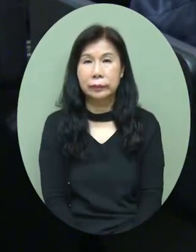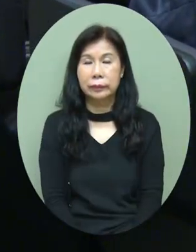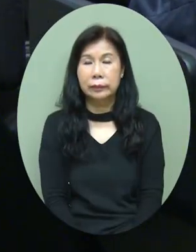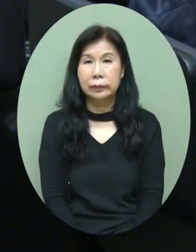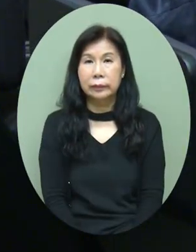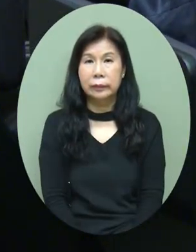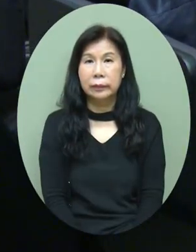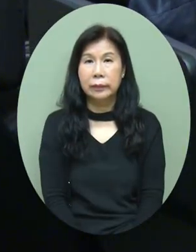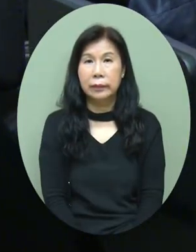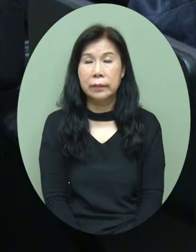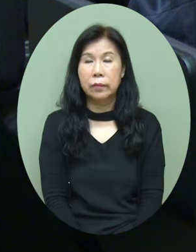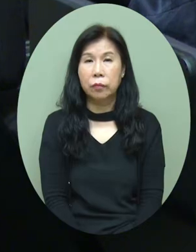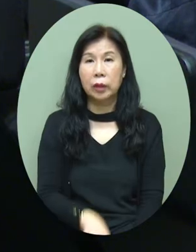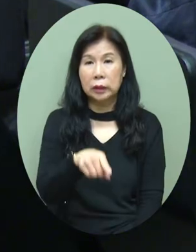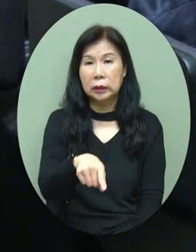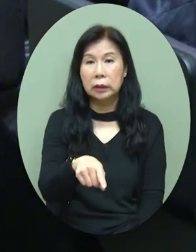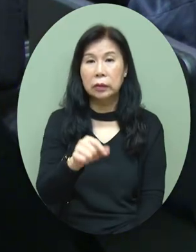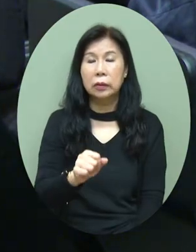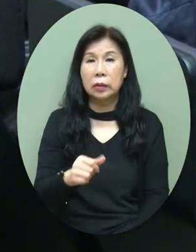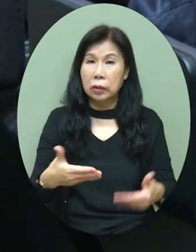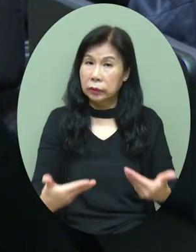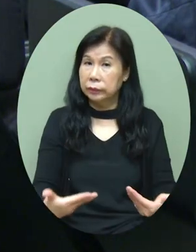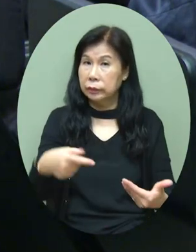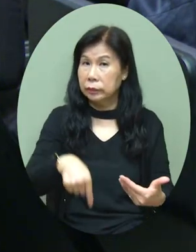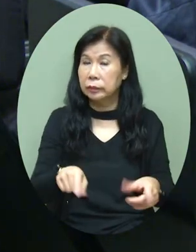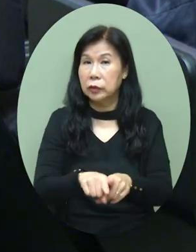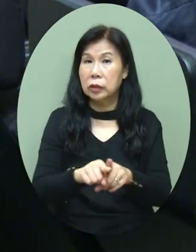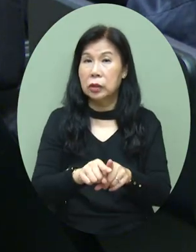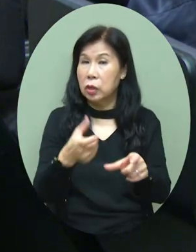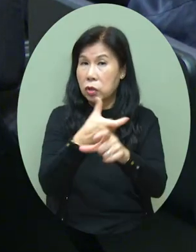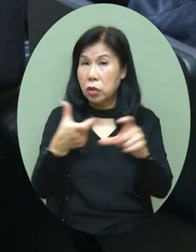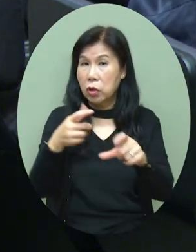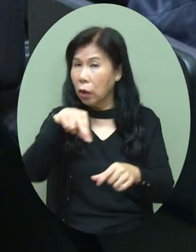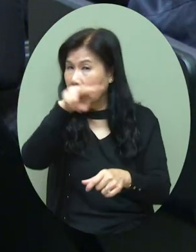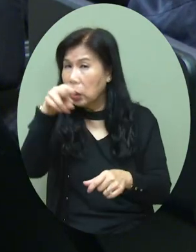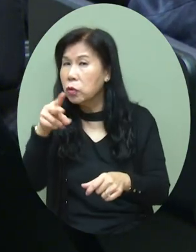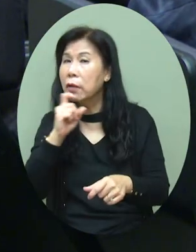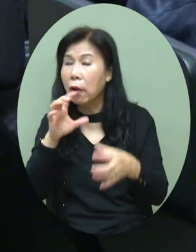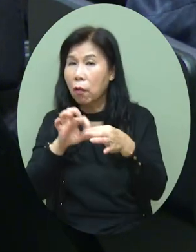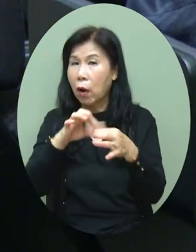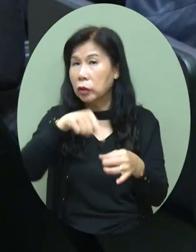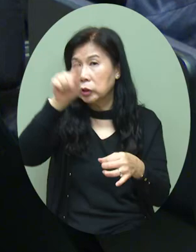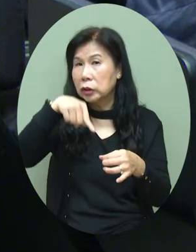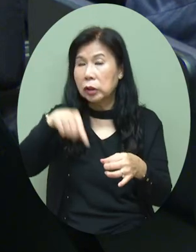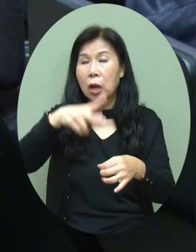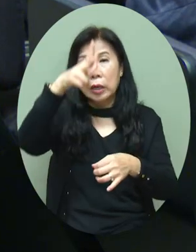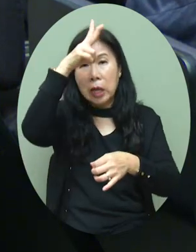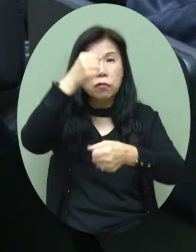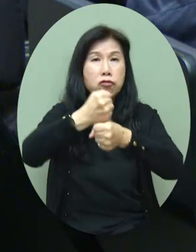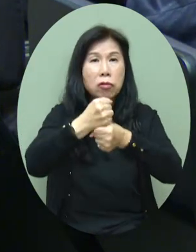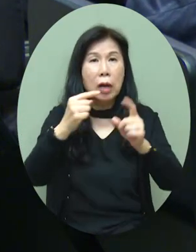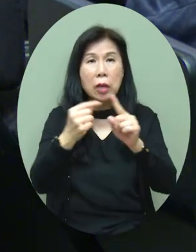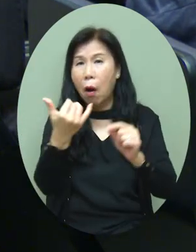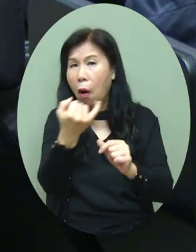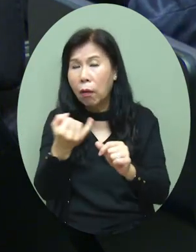this current pay adjustment will be taken by the civil service? Will it affect their morale? And also, just to add on a little bit, will it also